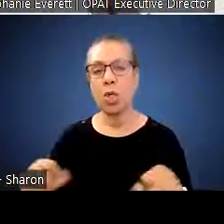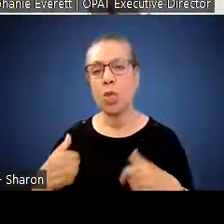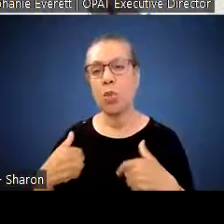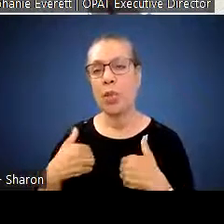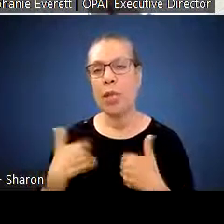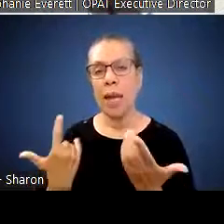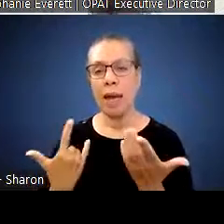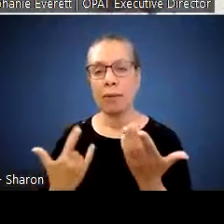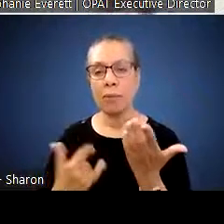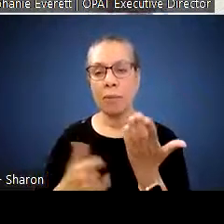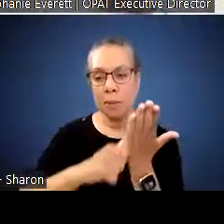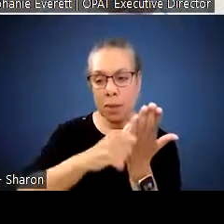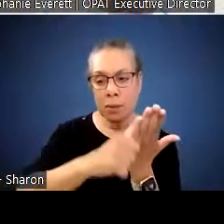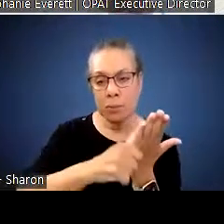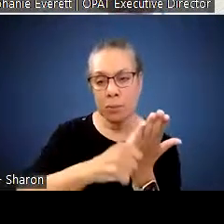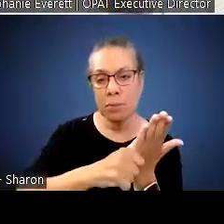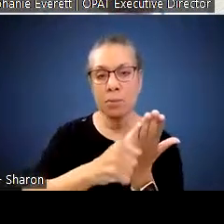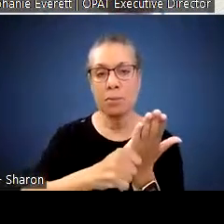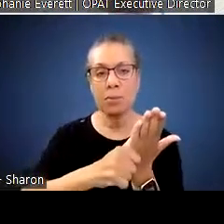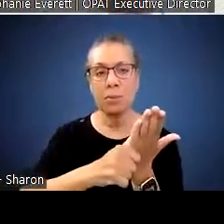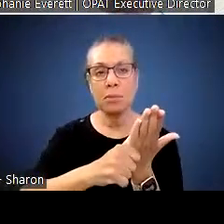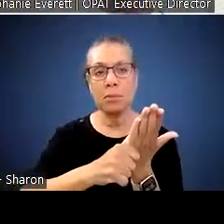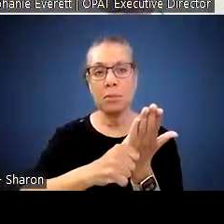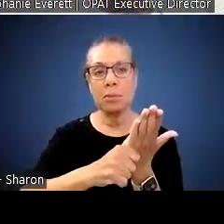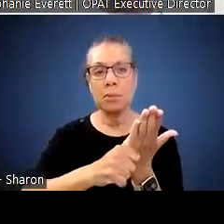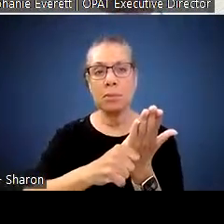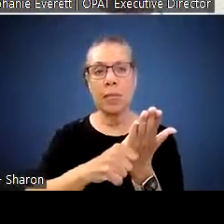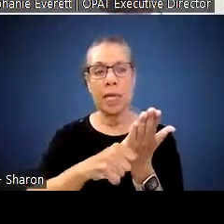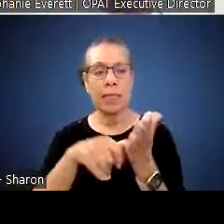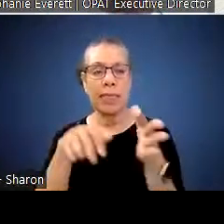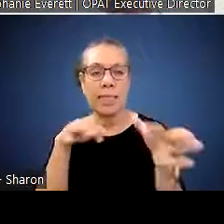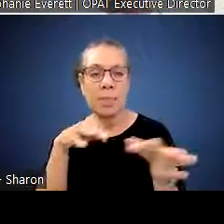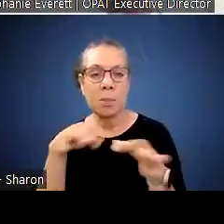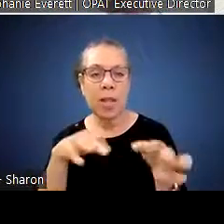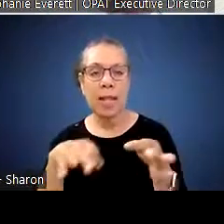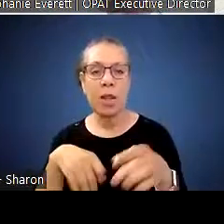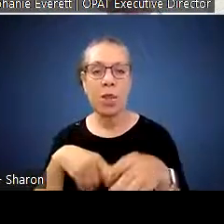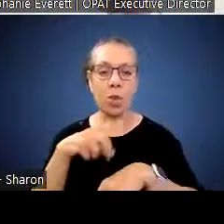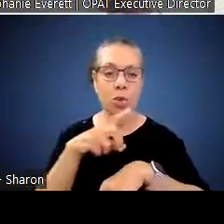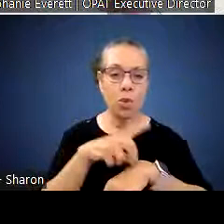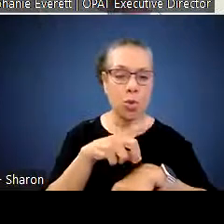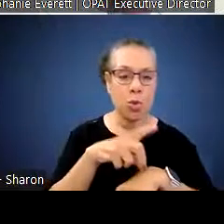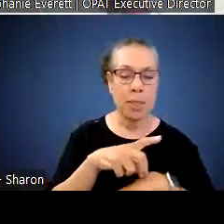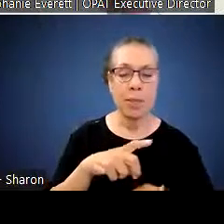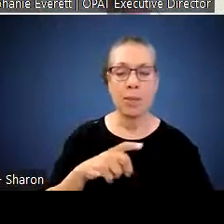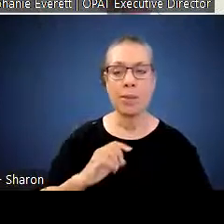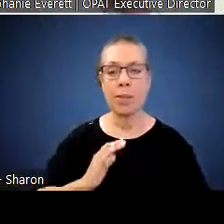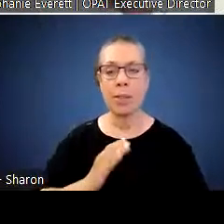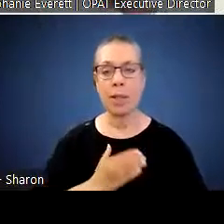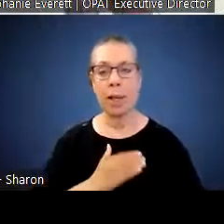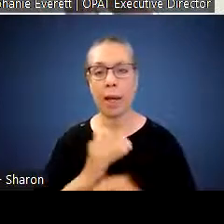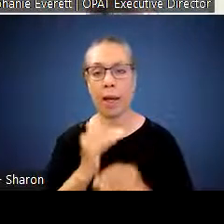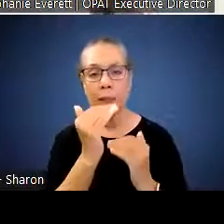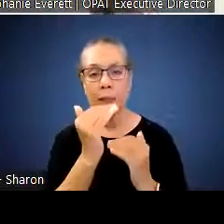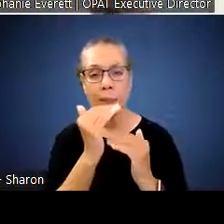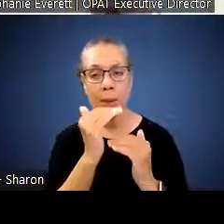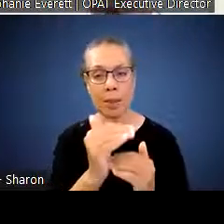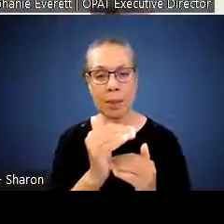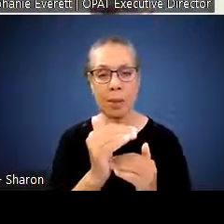pamphlet that explains the duties and limitations and all of